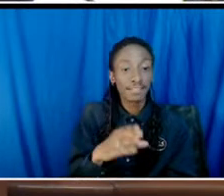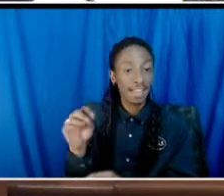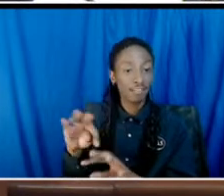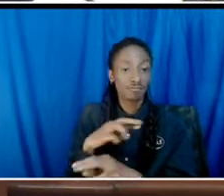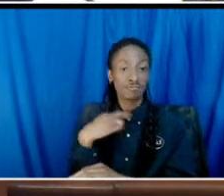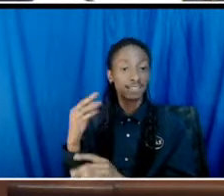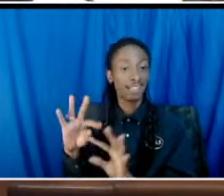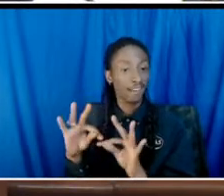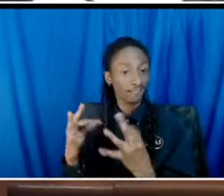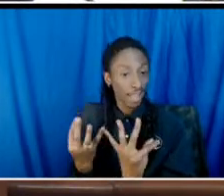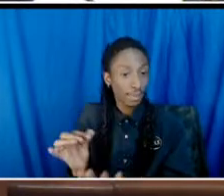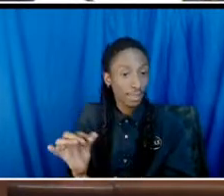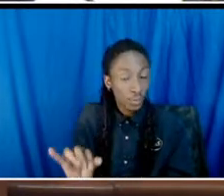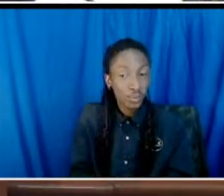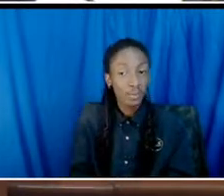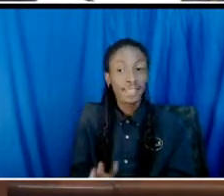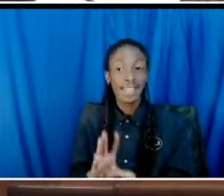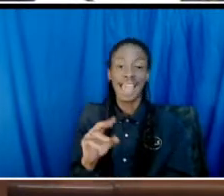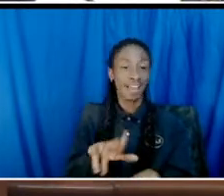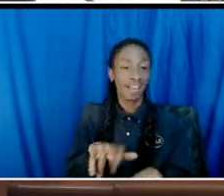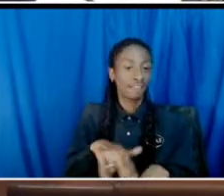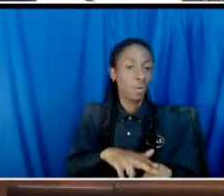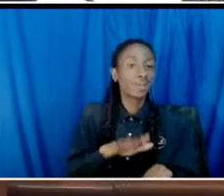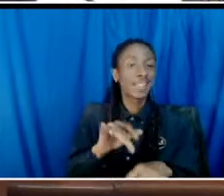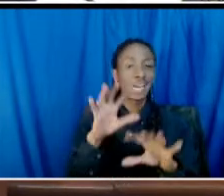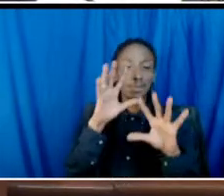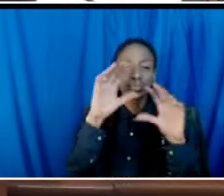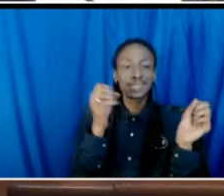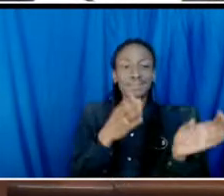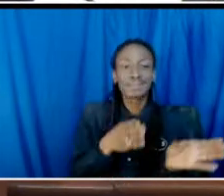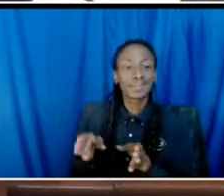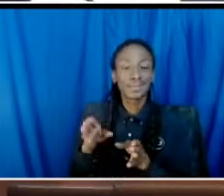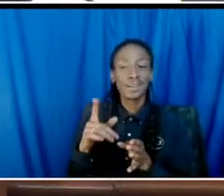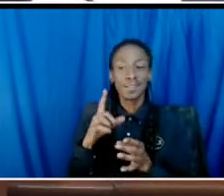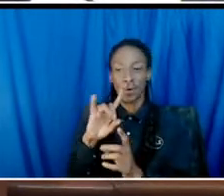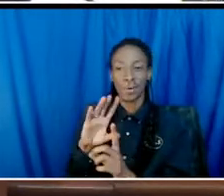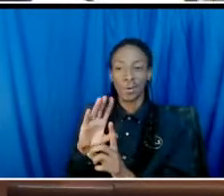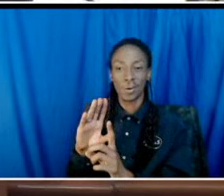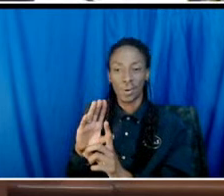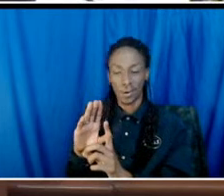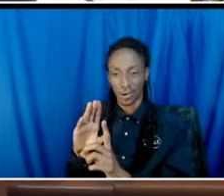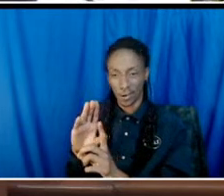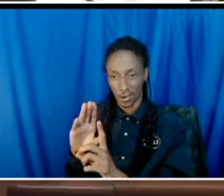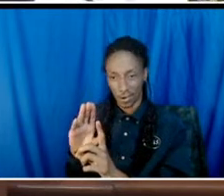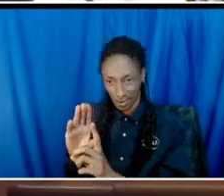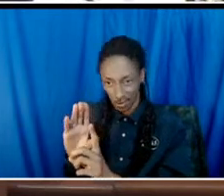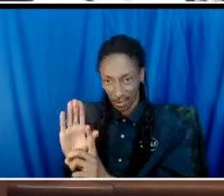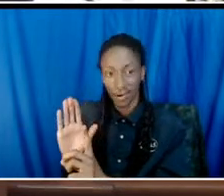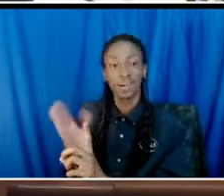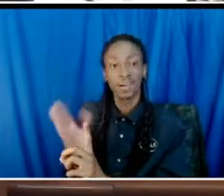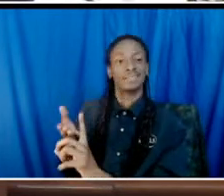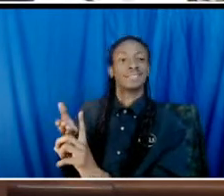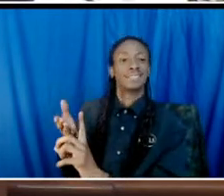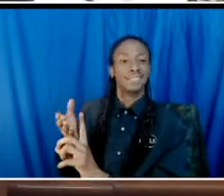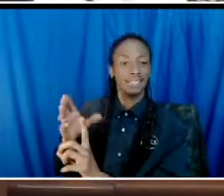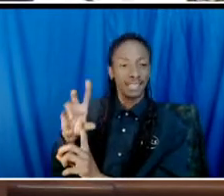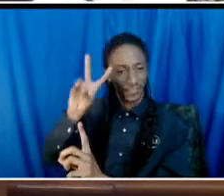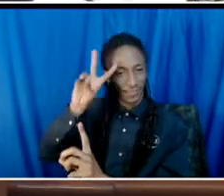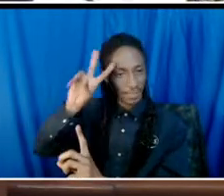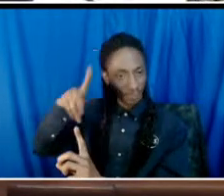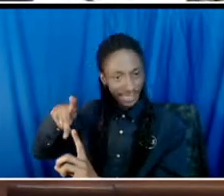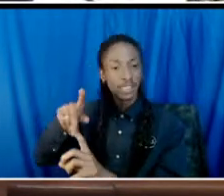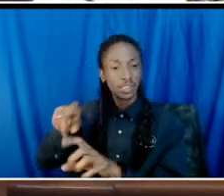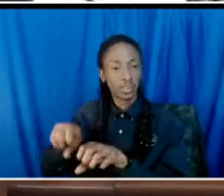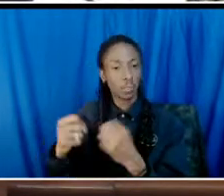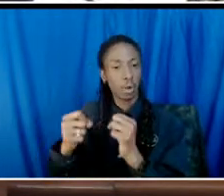course, there was a scheme to get the former Vice President, Mike Pence, to violate the law and the